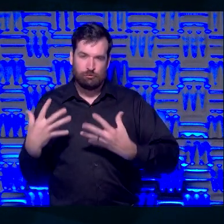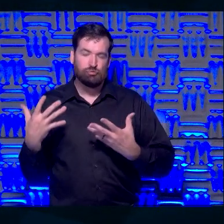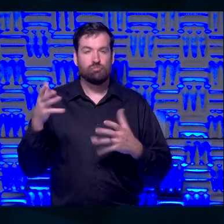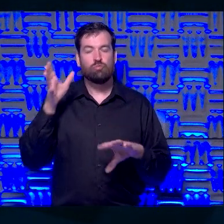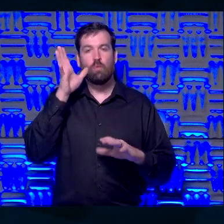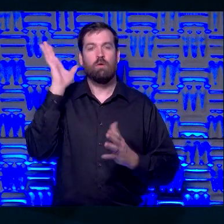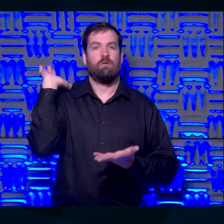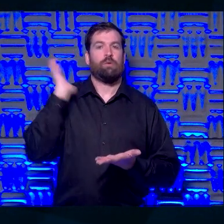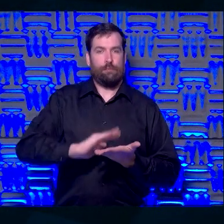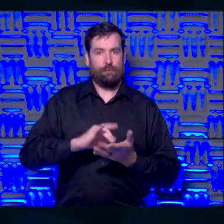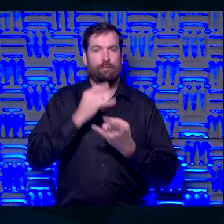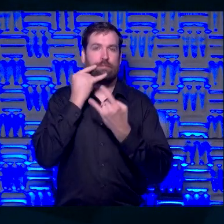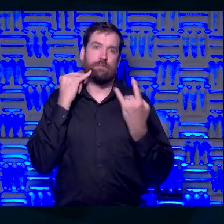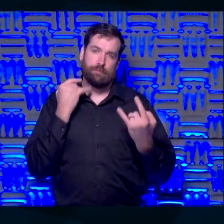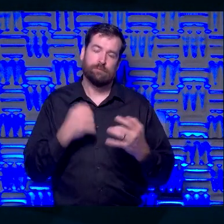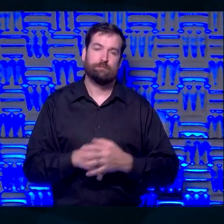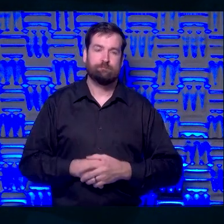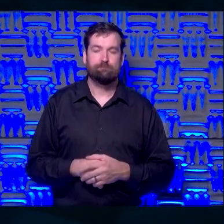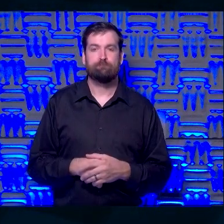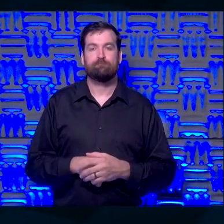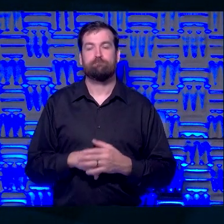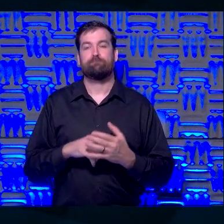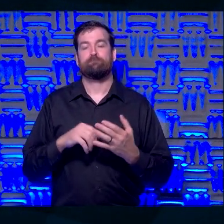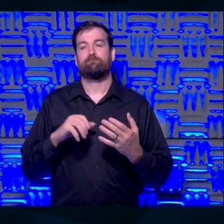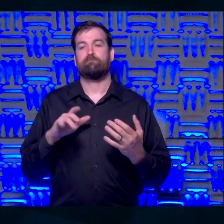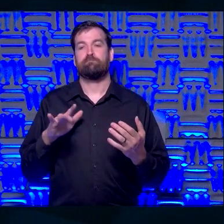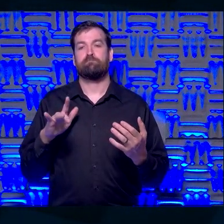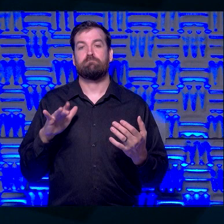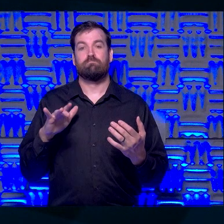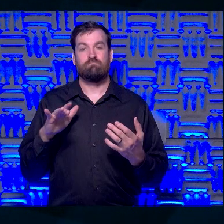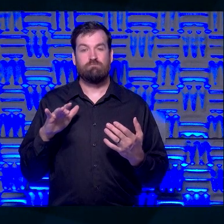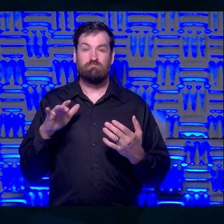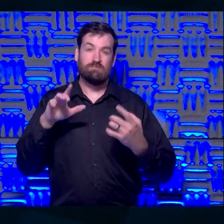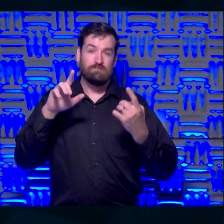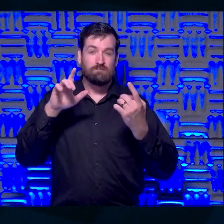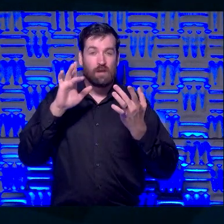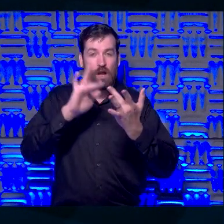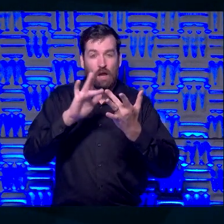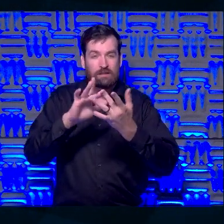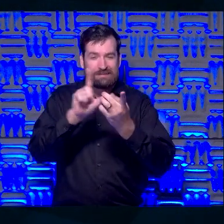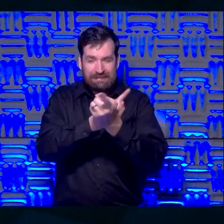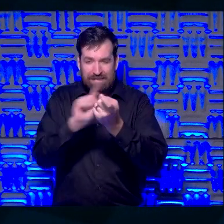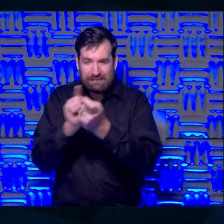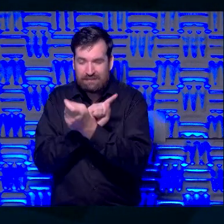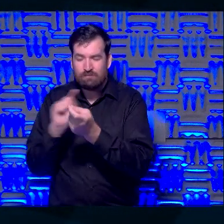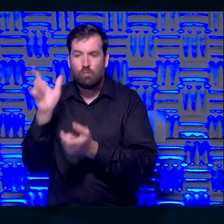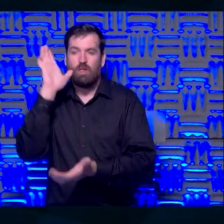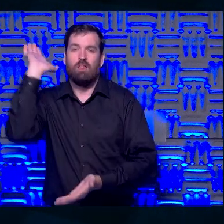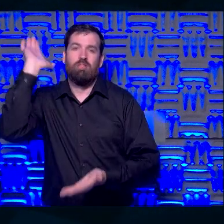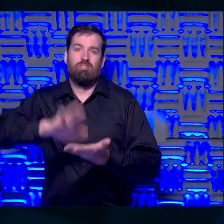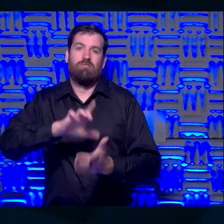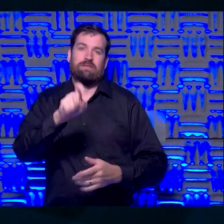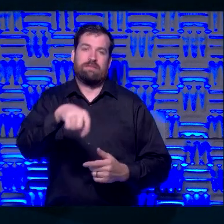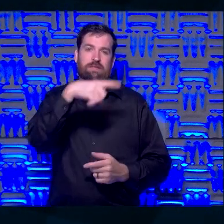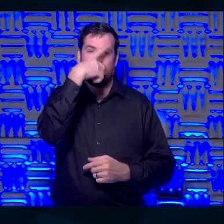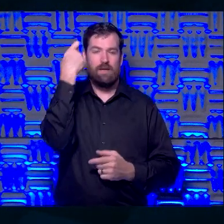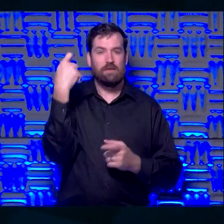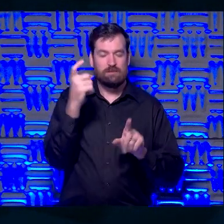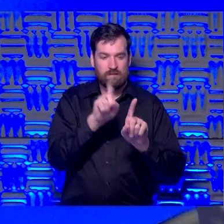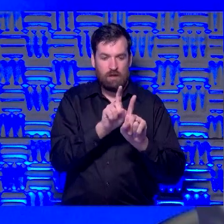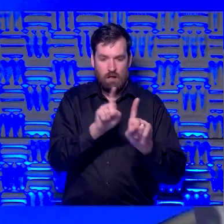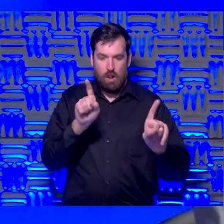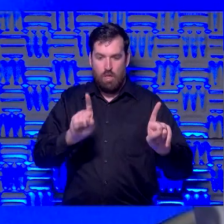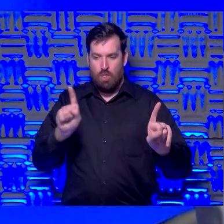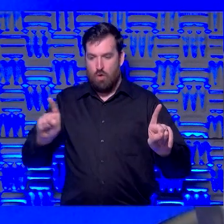help reduce and help decrease the need for contact tracing, because the proximity